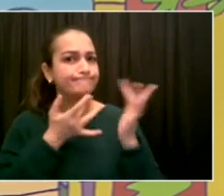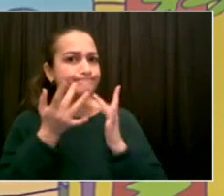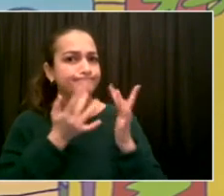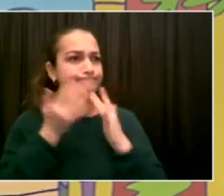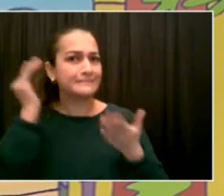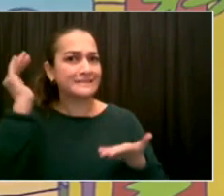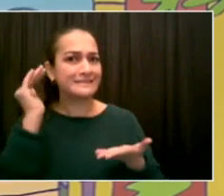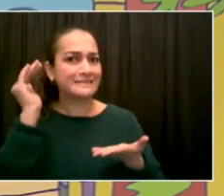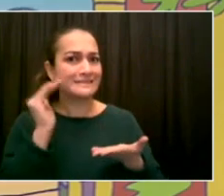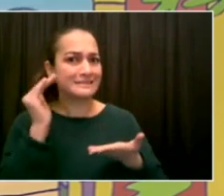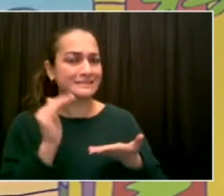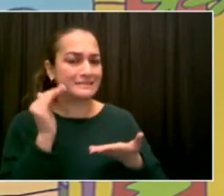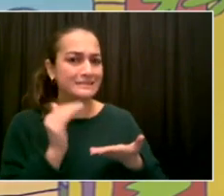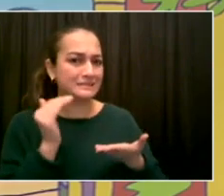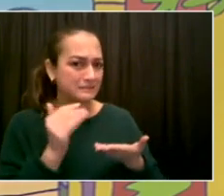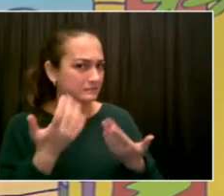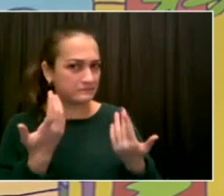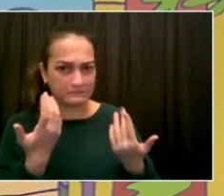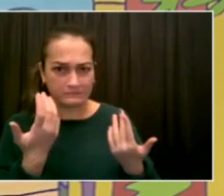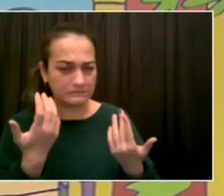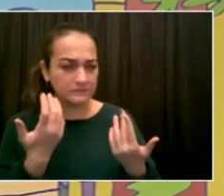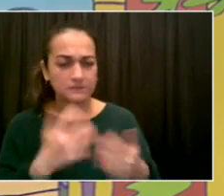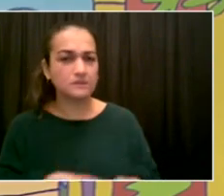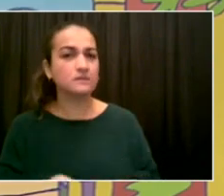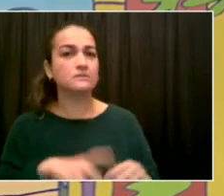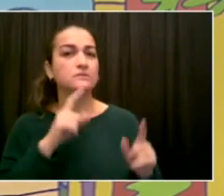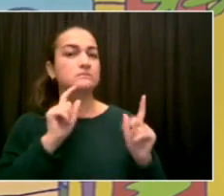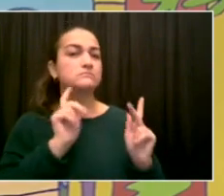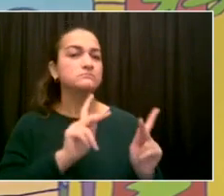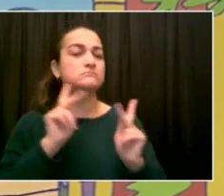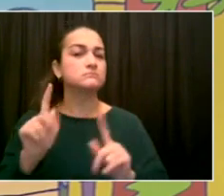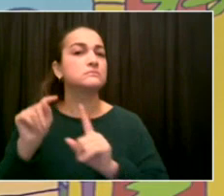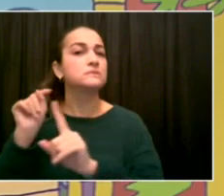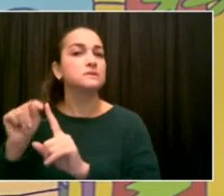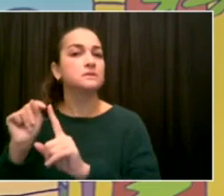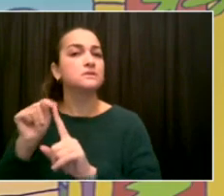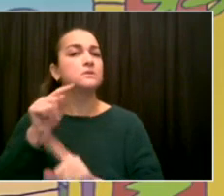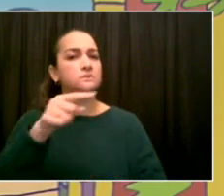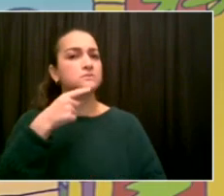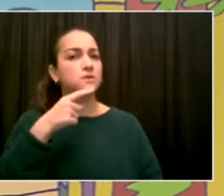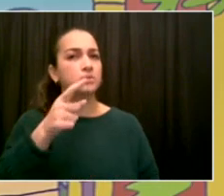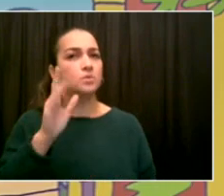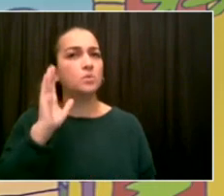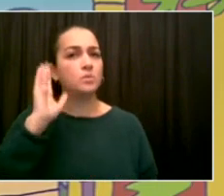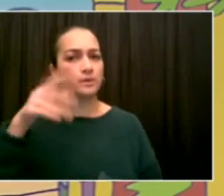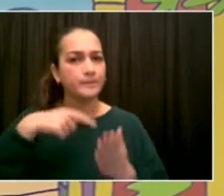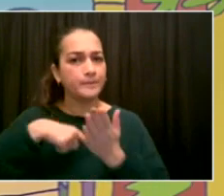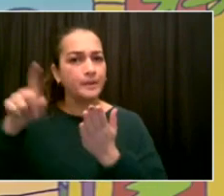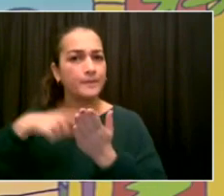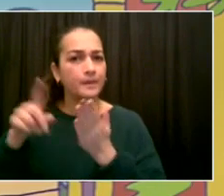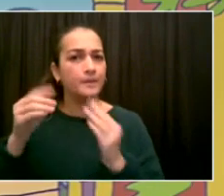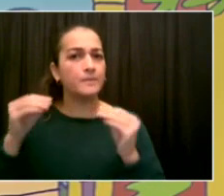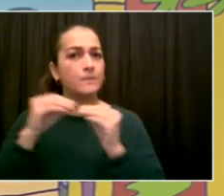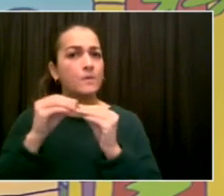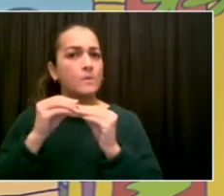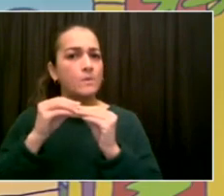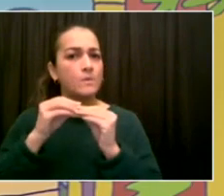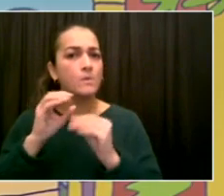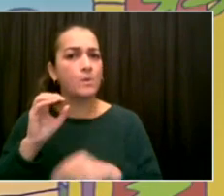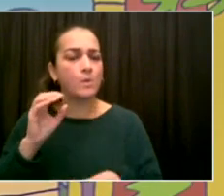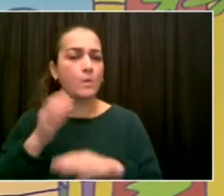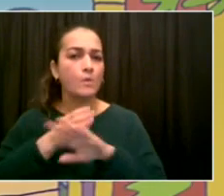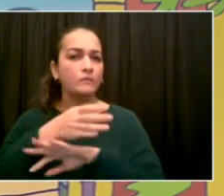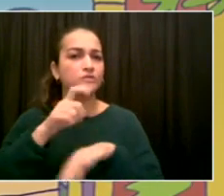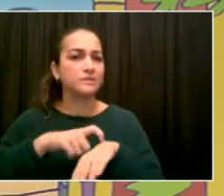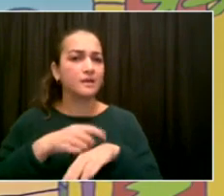overtime costs associated with officers who'll be out for not complying? And I mean, has the city gamed out projections on what those